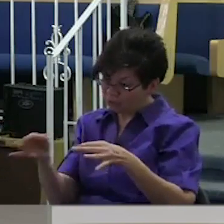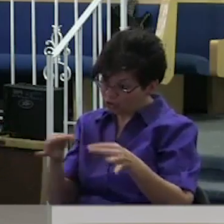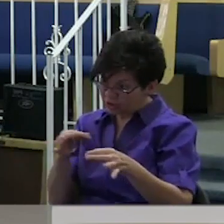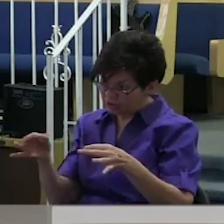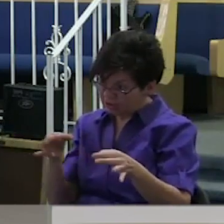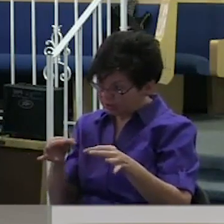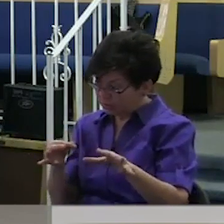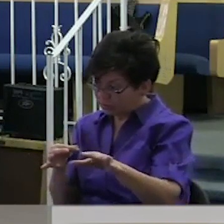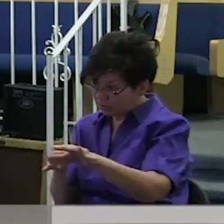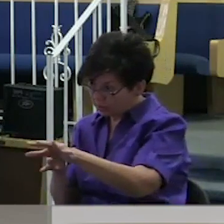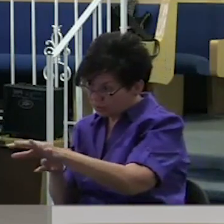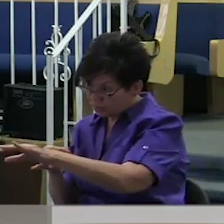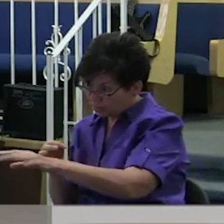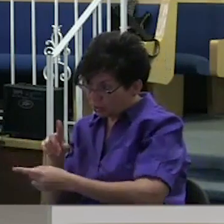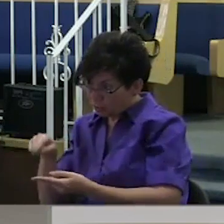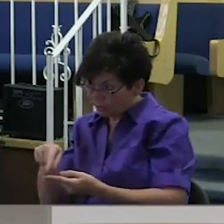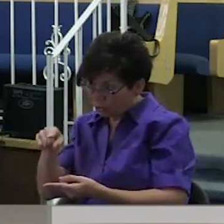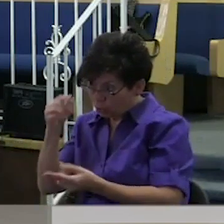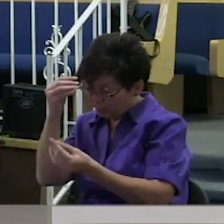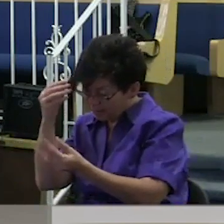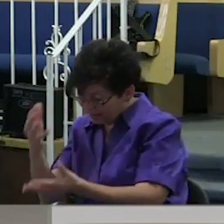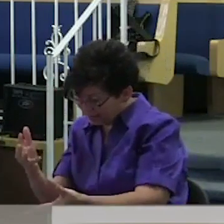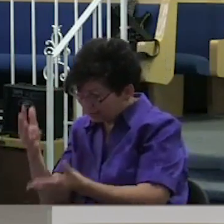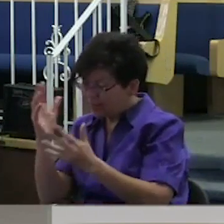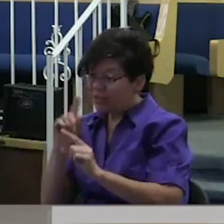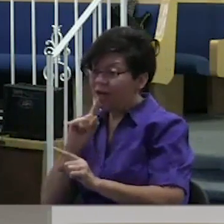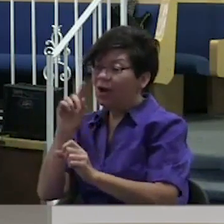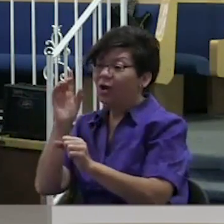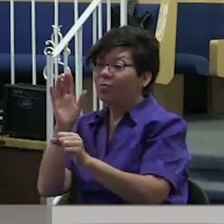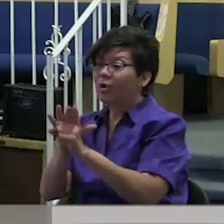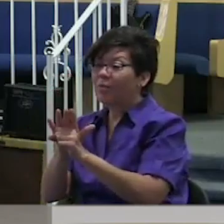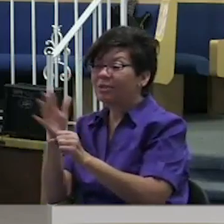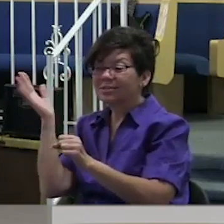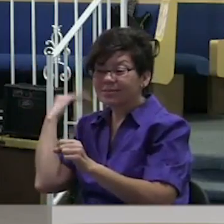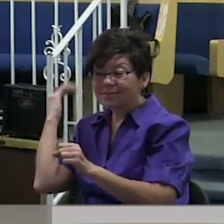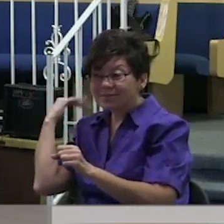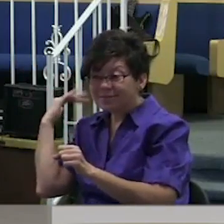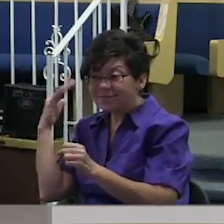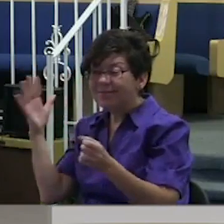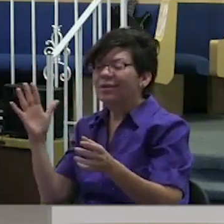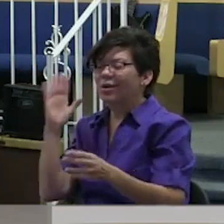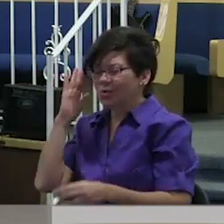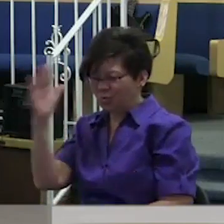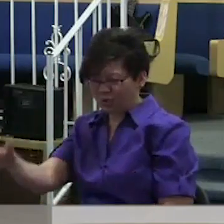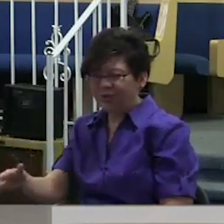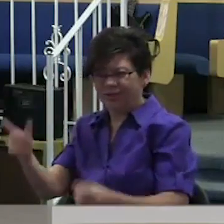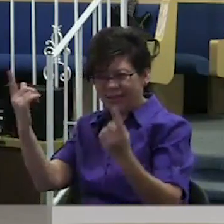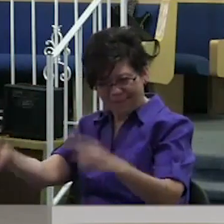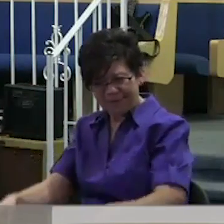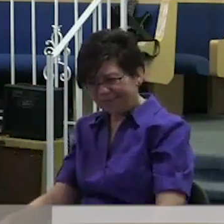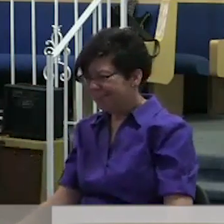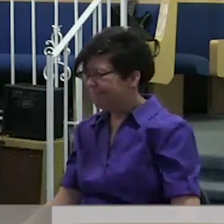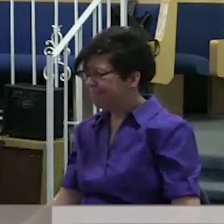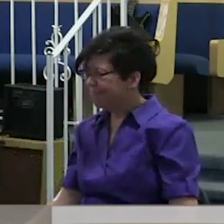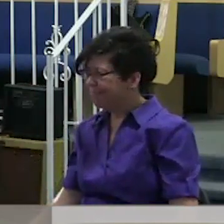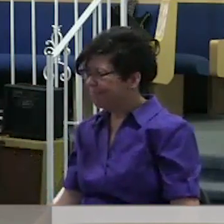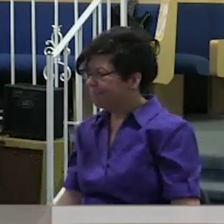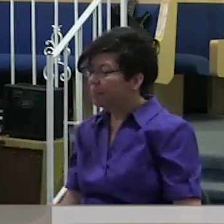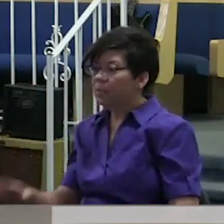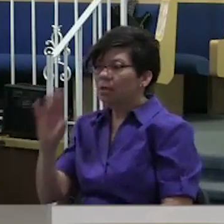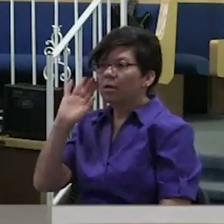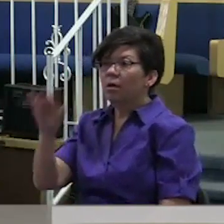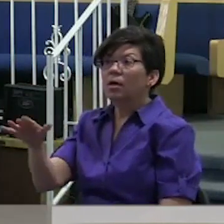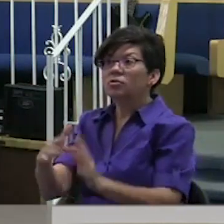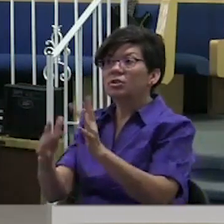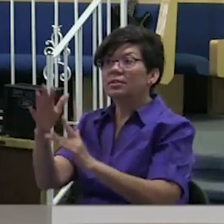through obedience, a promise that was made would be brought to pass. See, now,